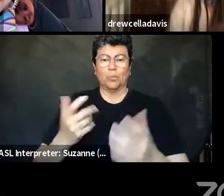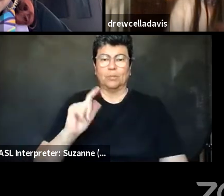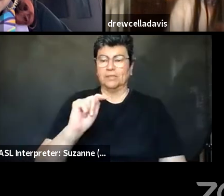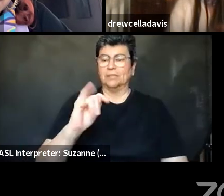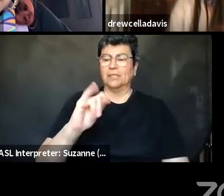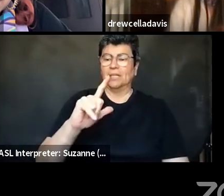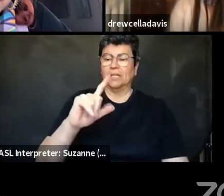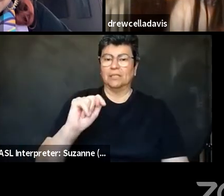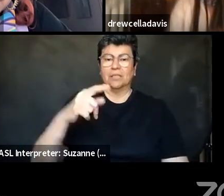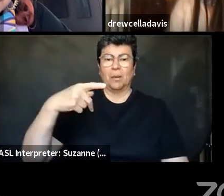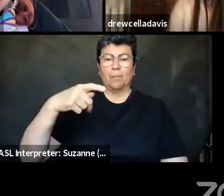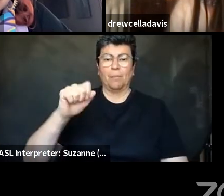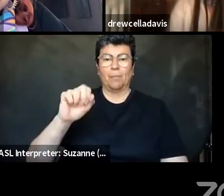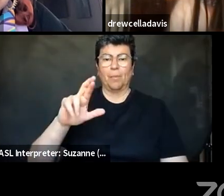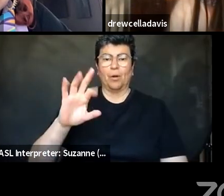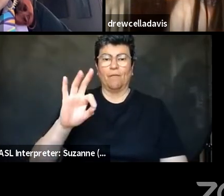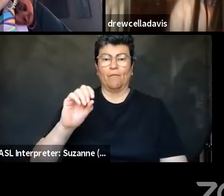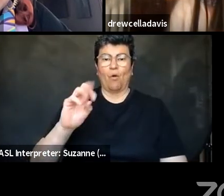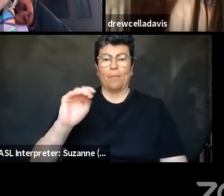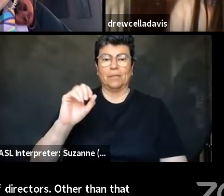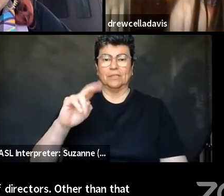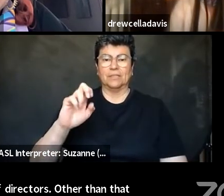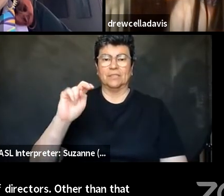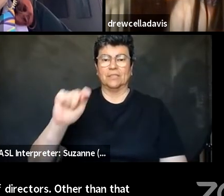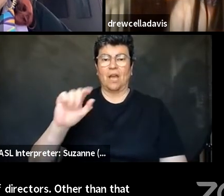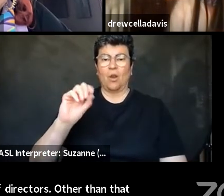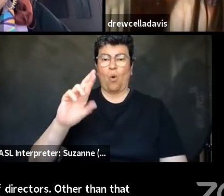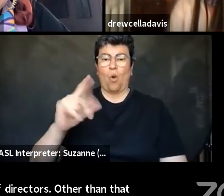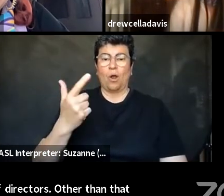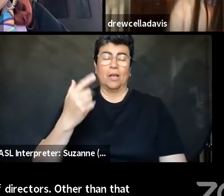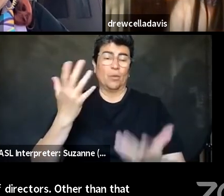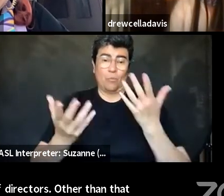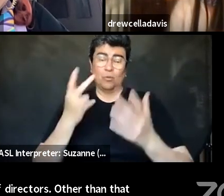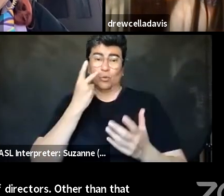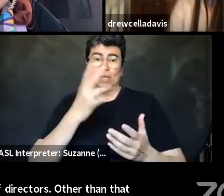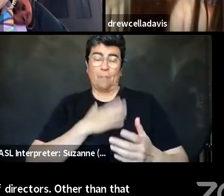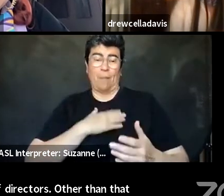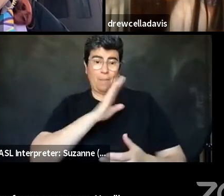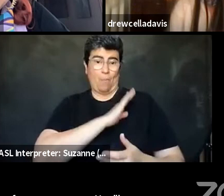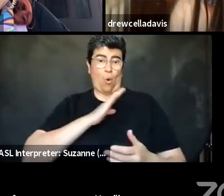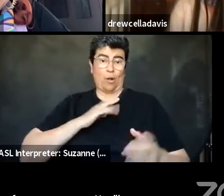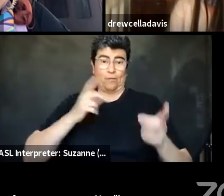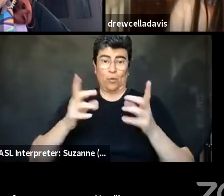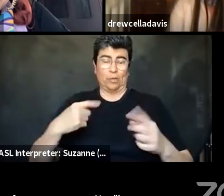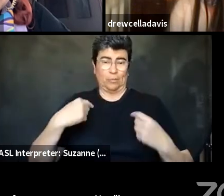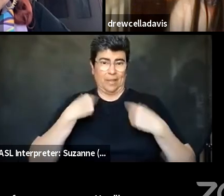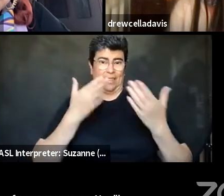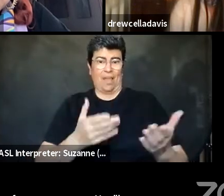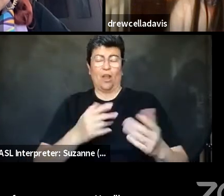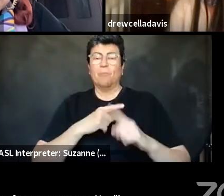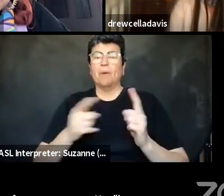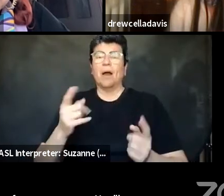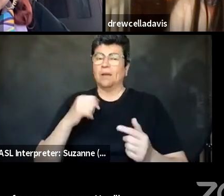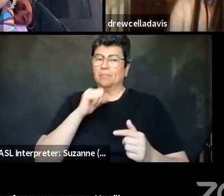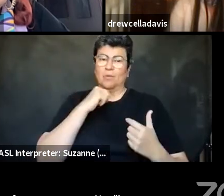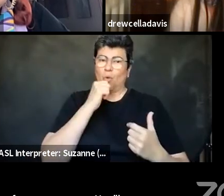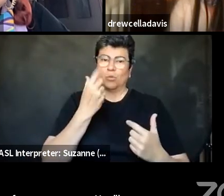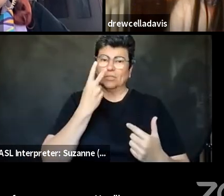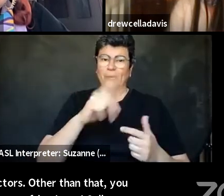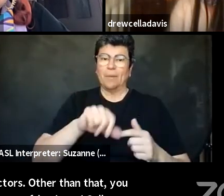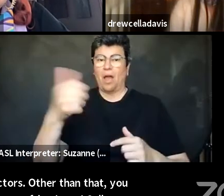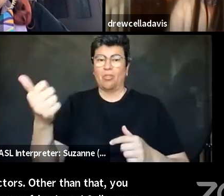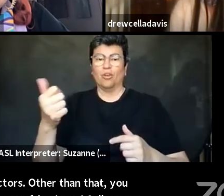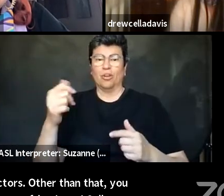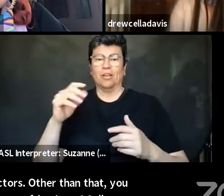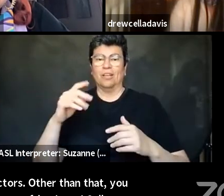You'll find me on the board of directors. Other than that, you probably won't see me. You'll see my friends and colleagues, and you